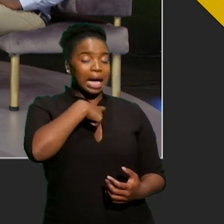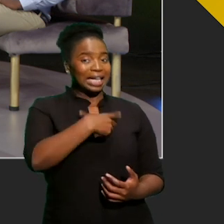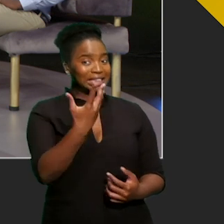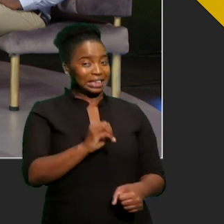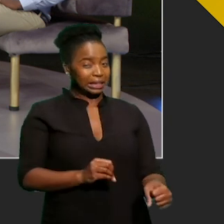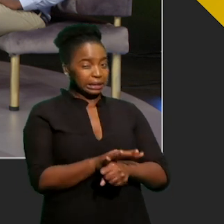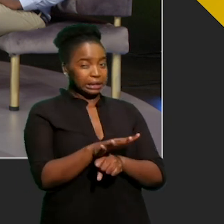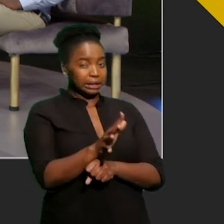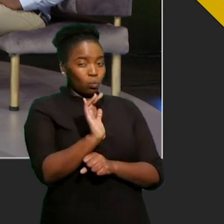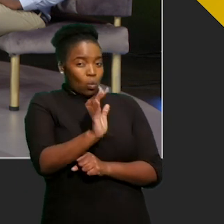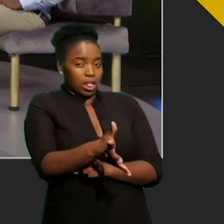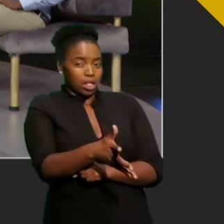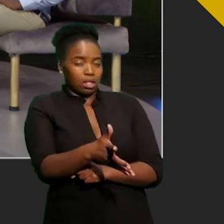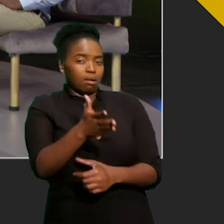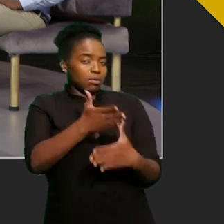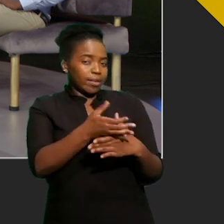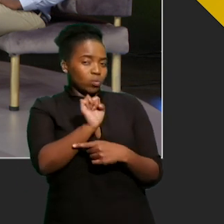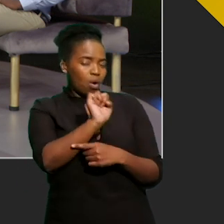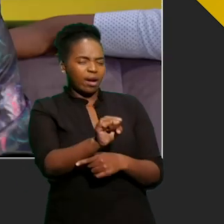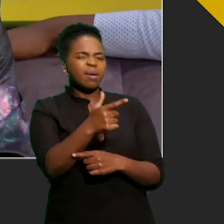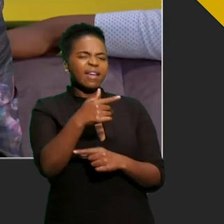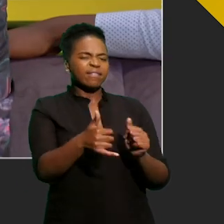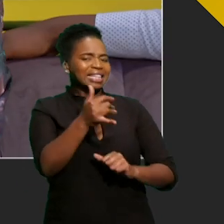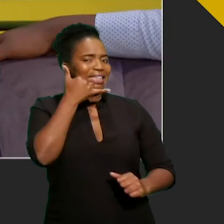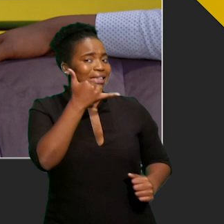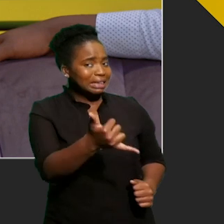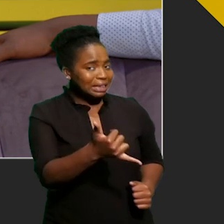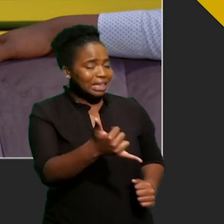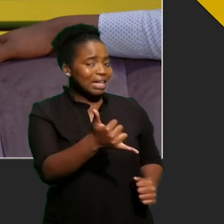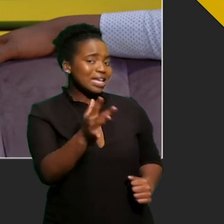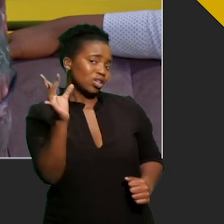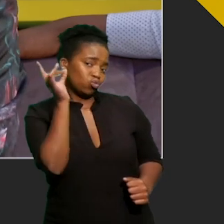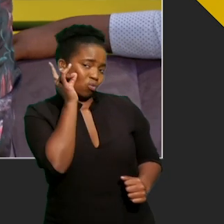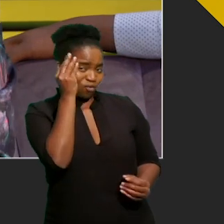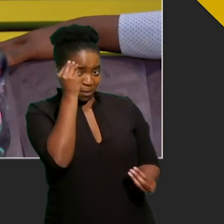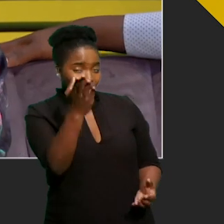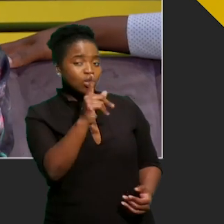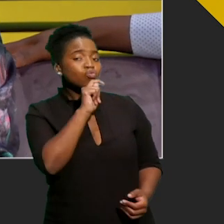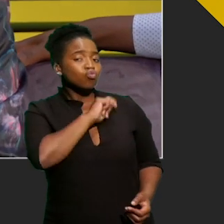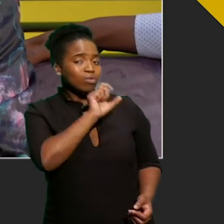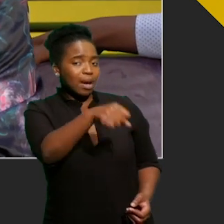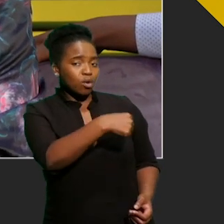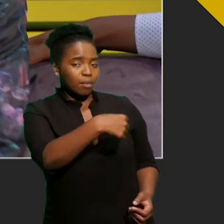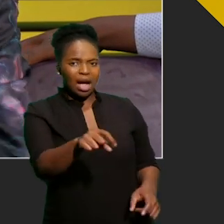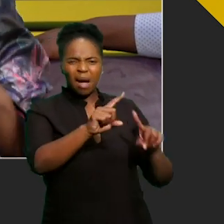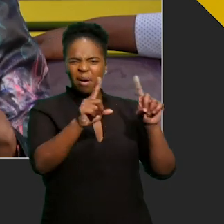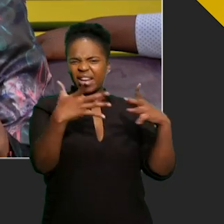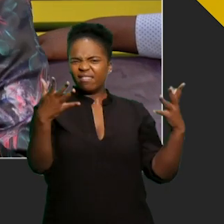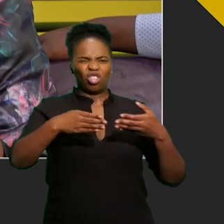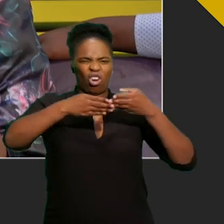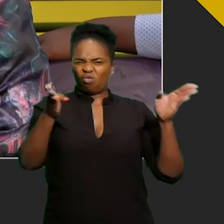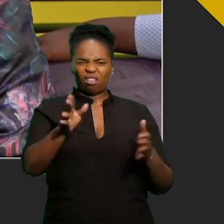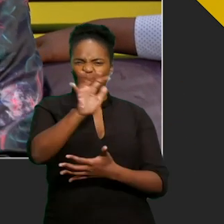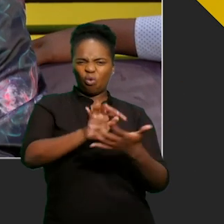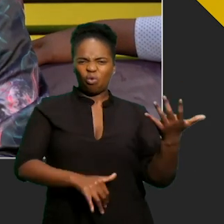will affect their job or whatever, then I'll call and say, hey, I've got this information, is it true or not? You know what I mean? But if it's a general